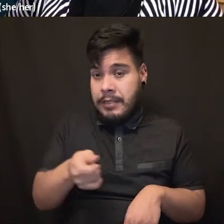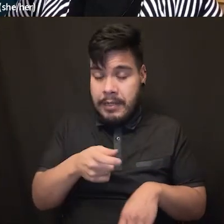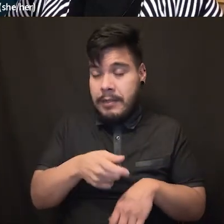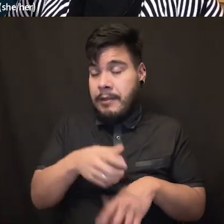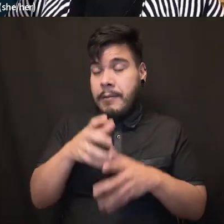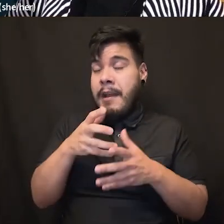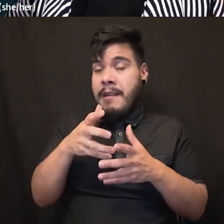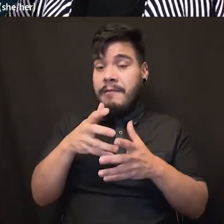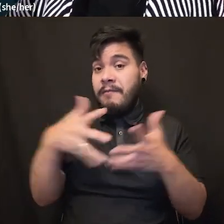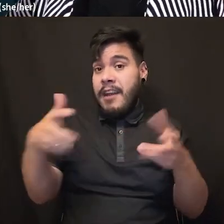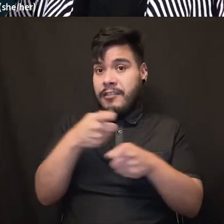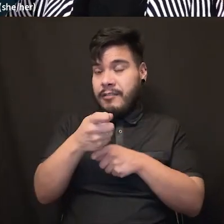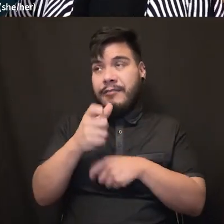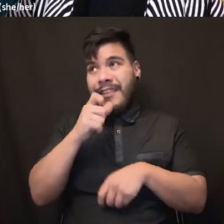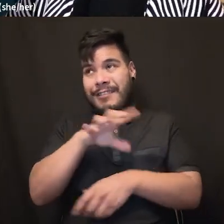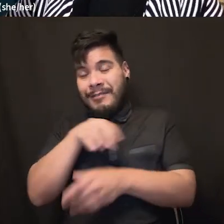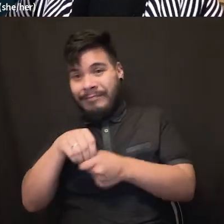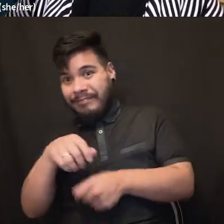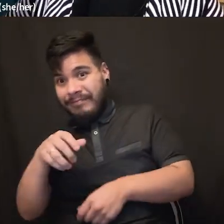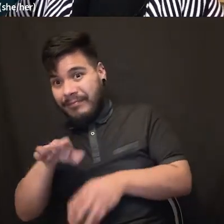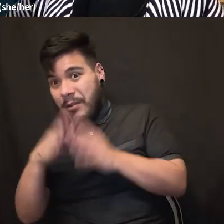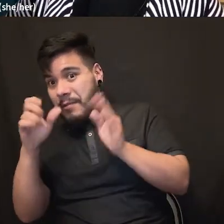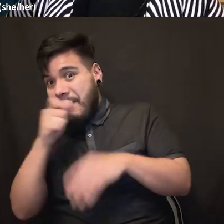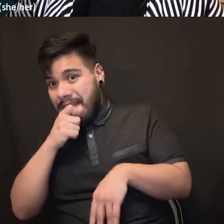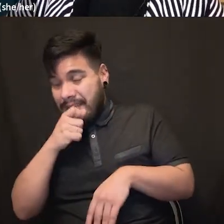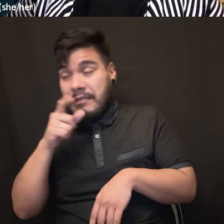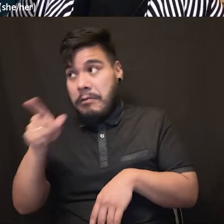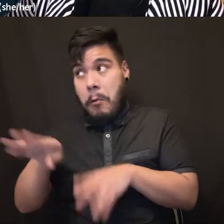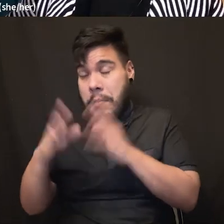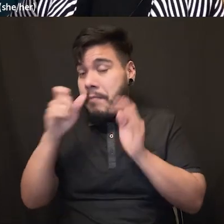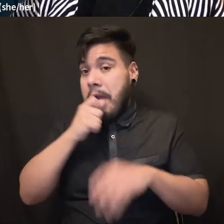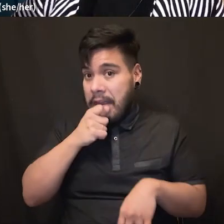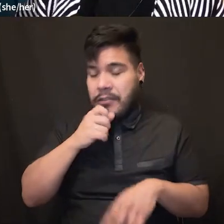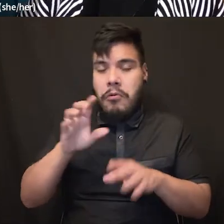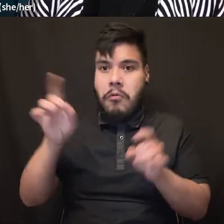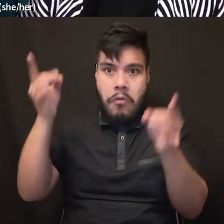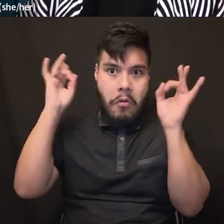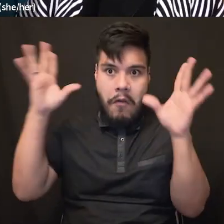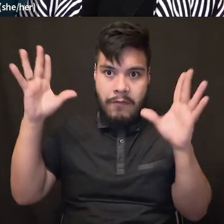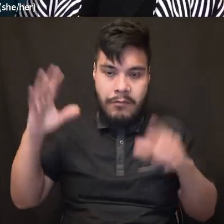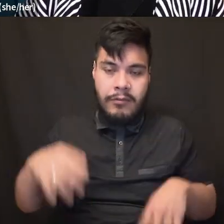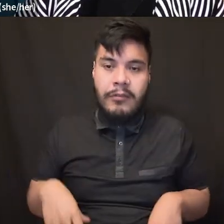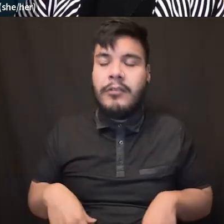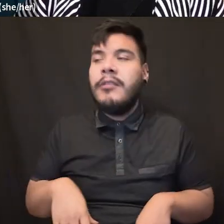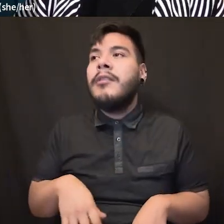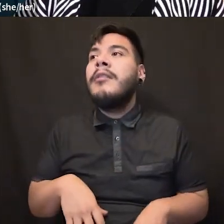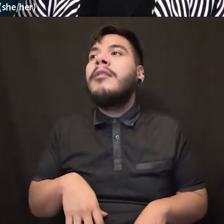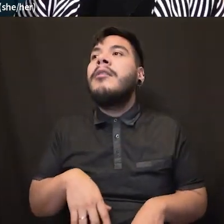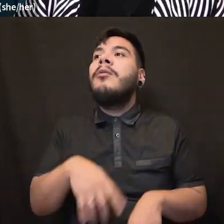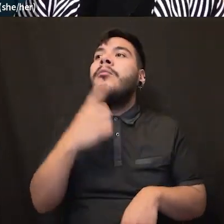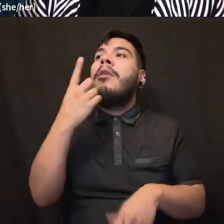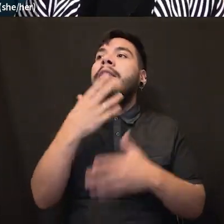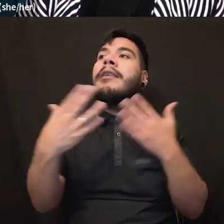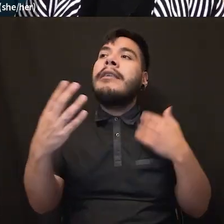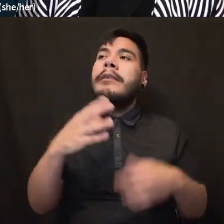scene, which is truly awful. Horrendous. I think that one thing that is heartening is that,